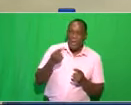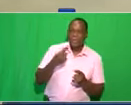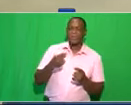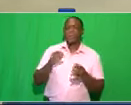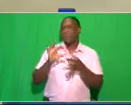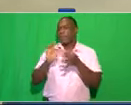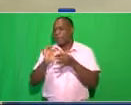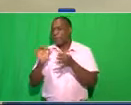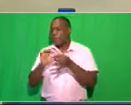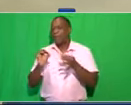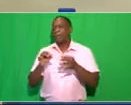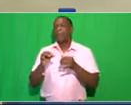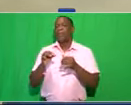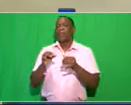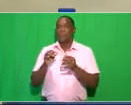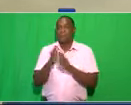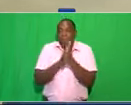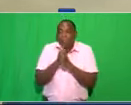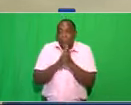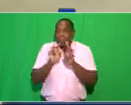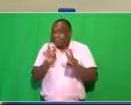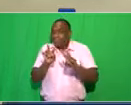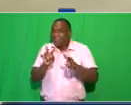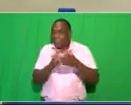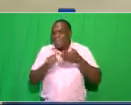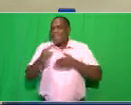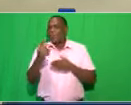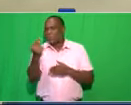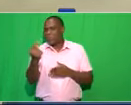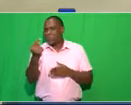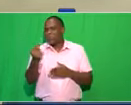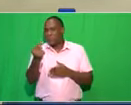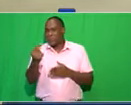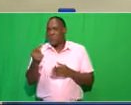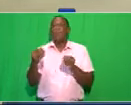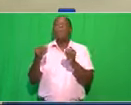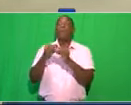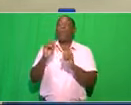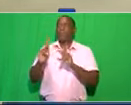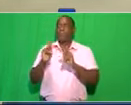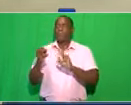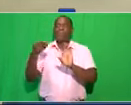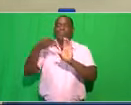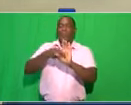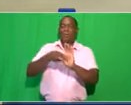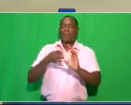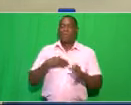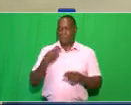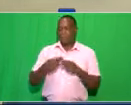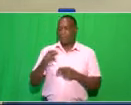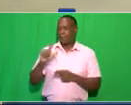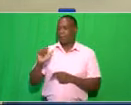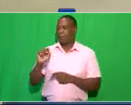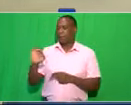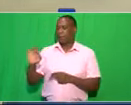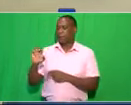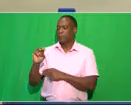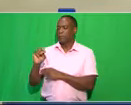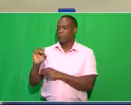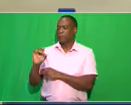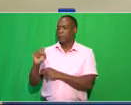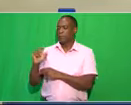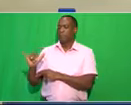to seeing you again next week, Tuesday, and a whole lot more of you. My name is Lance Motley. It has been a pleasure. Thank you.